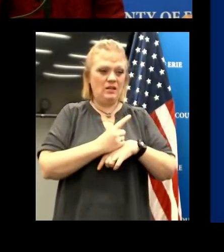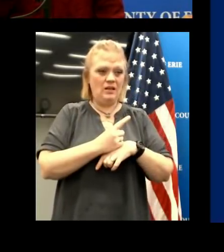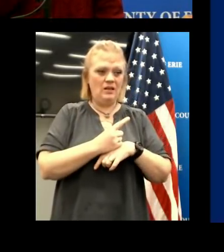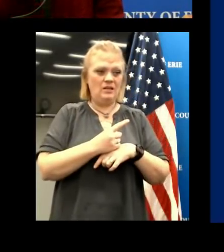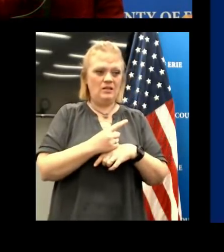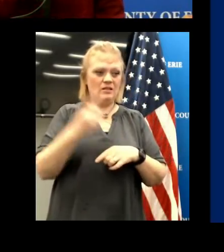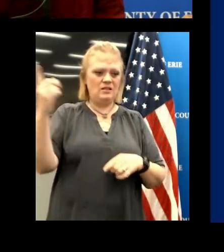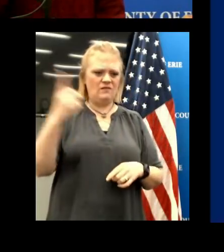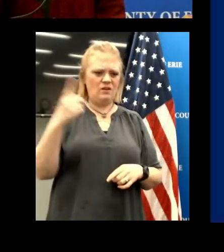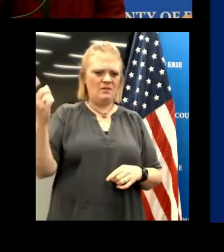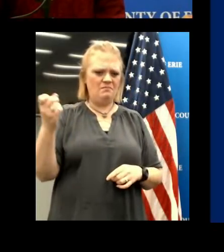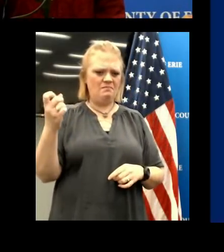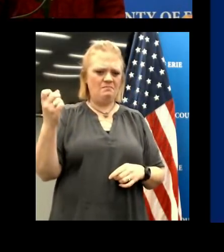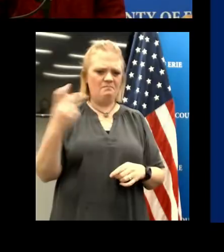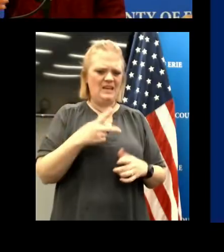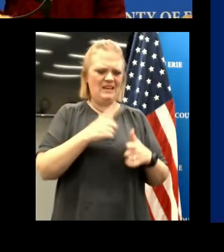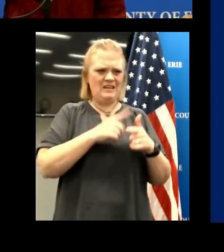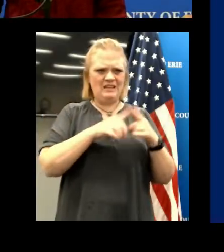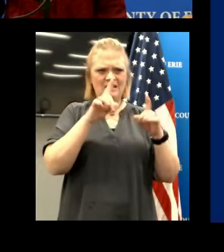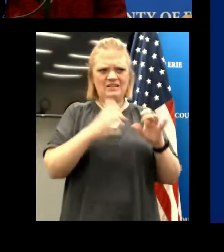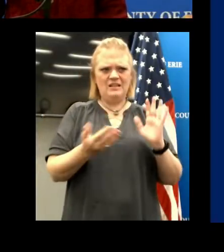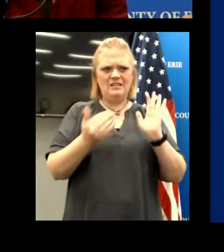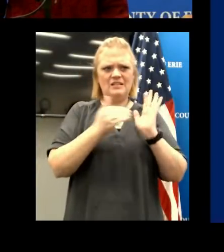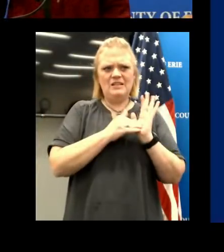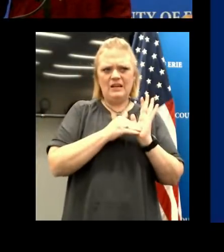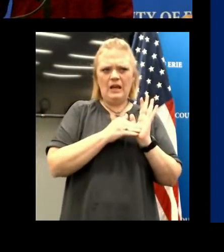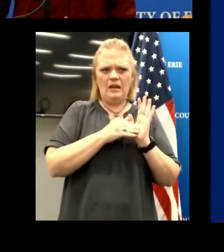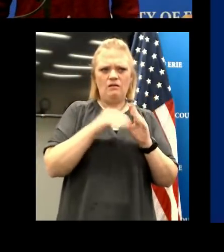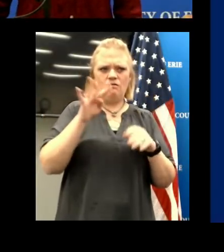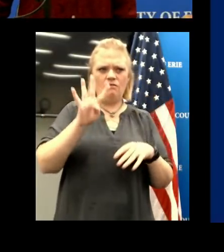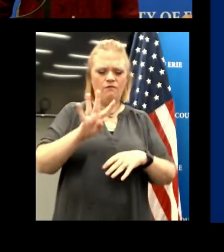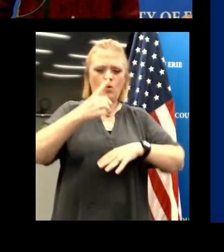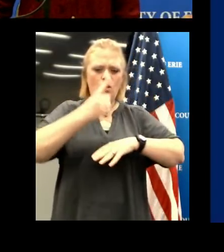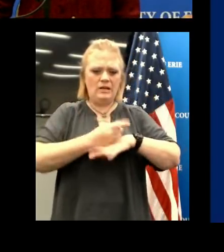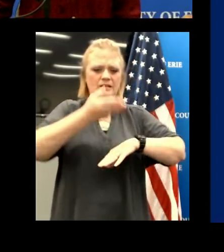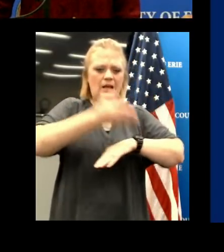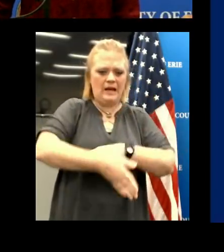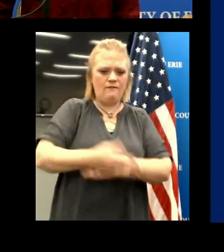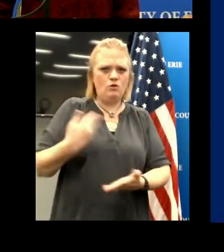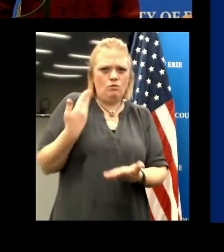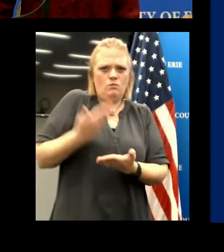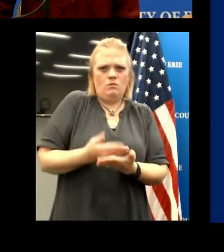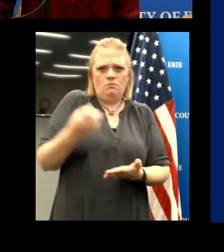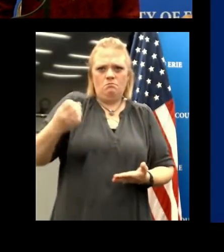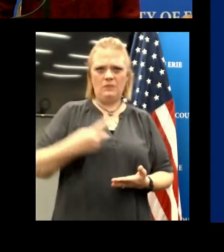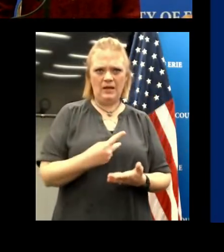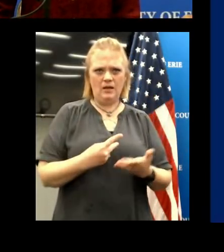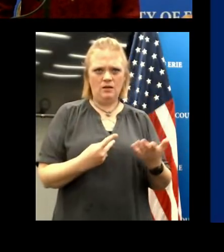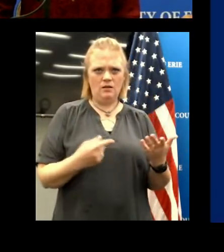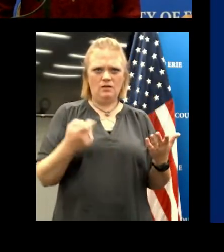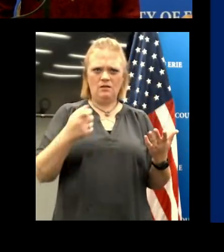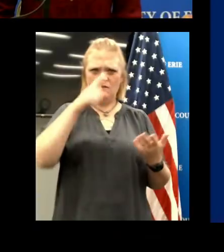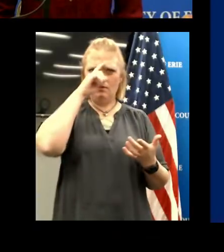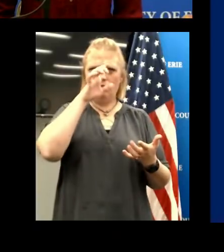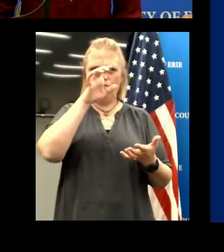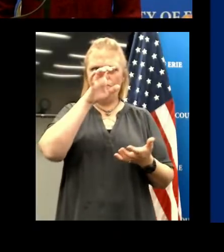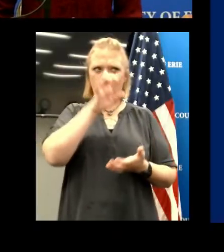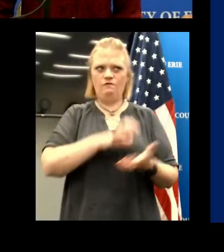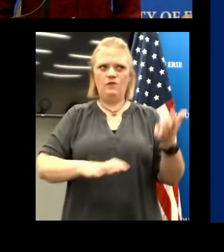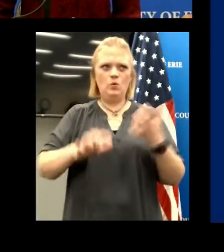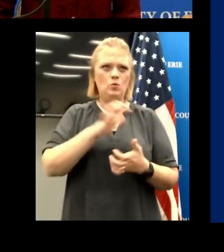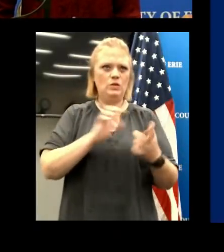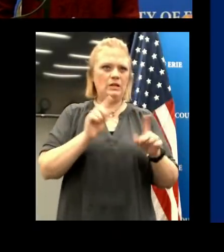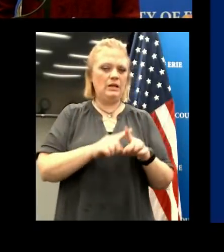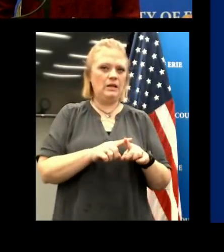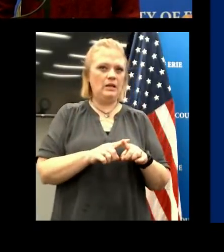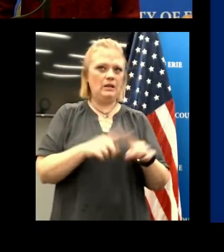return, and then retest again 4 days after you do return. So it's a little bit confusing. However,